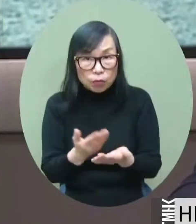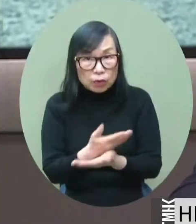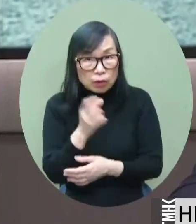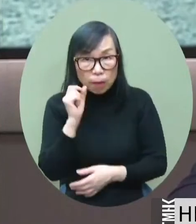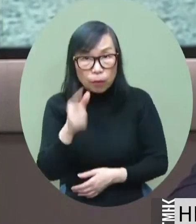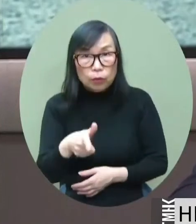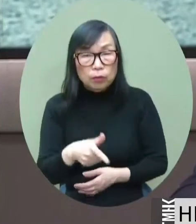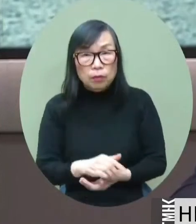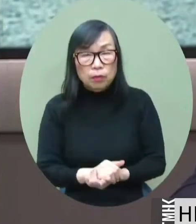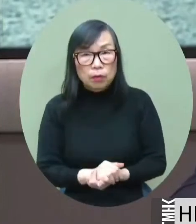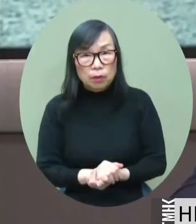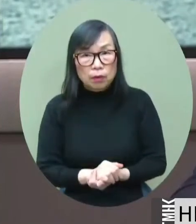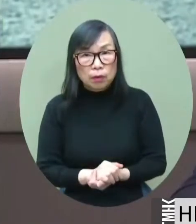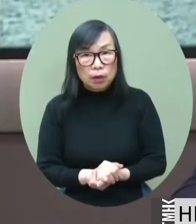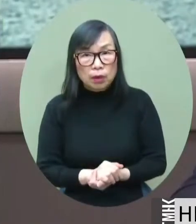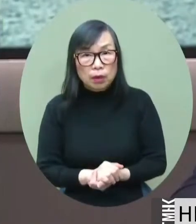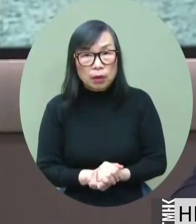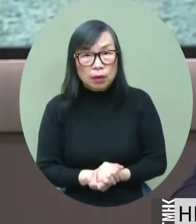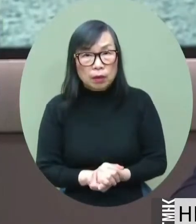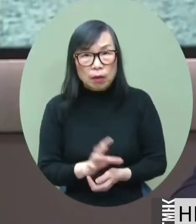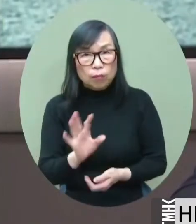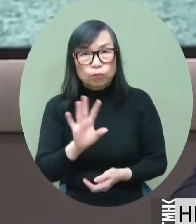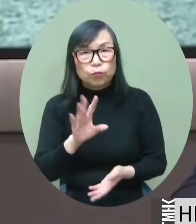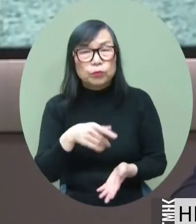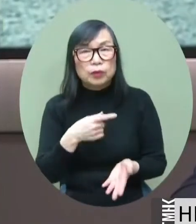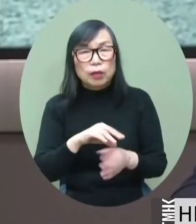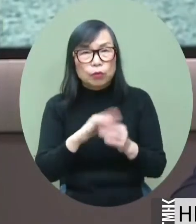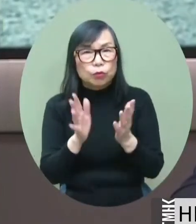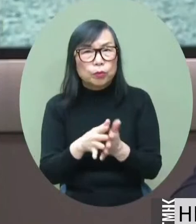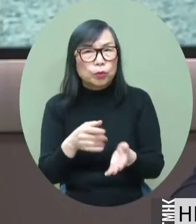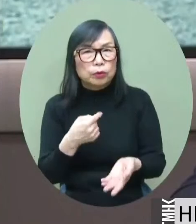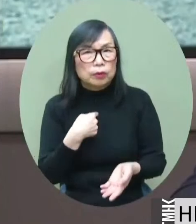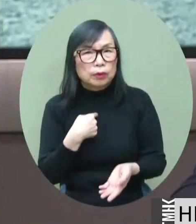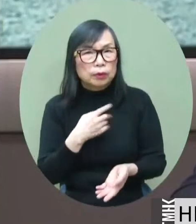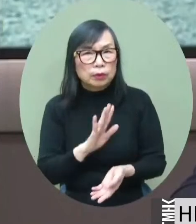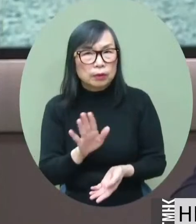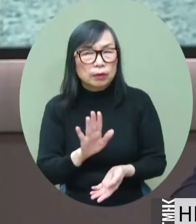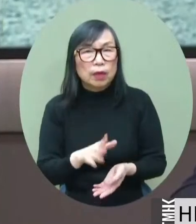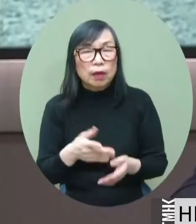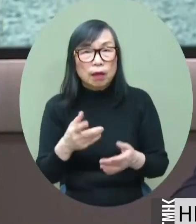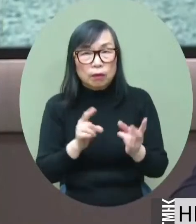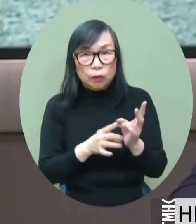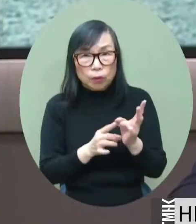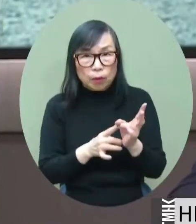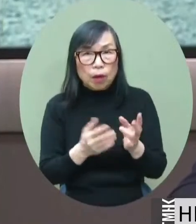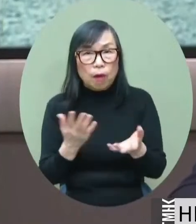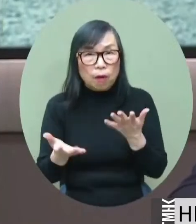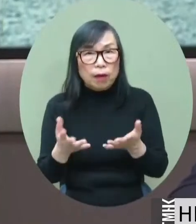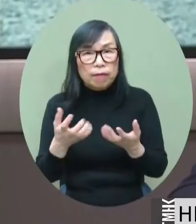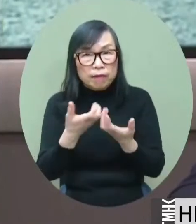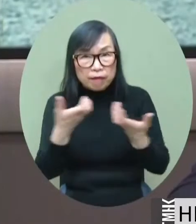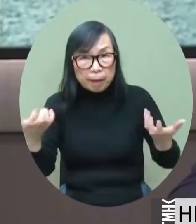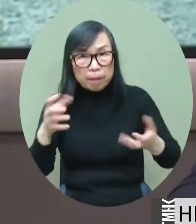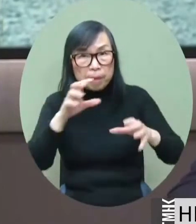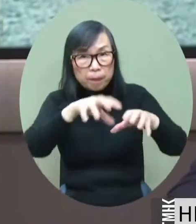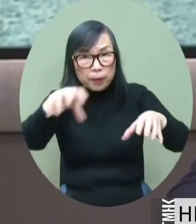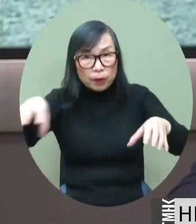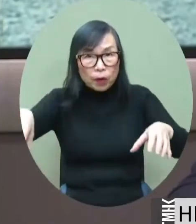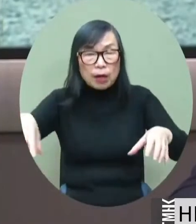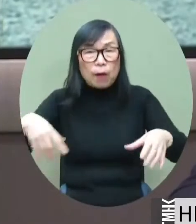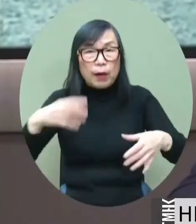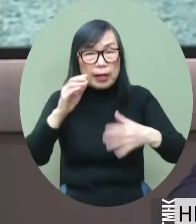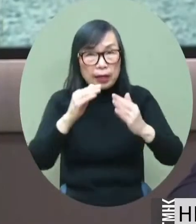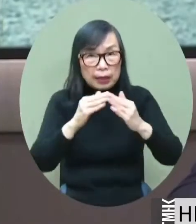Not the entire Penny Bay facility will be used for exam purposes. There will be